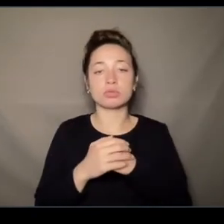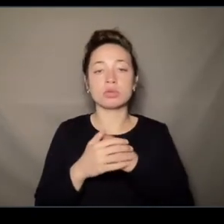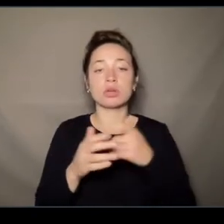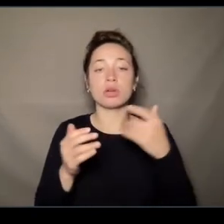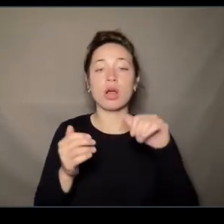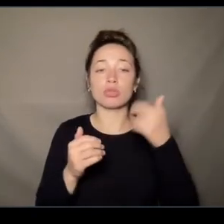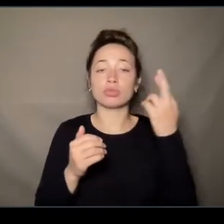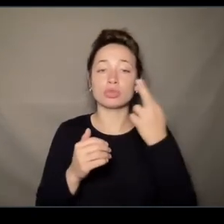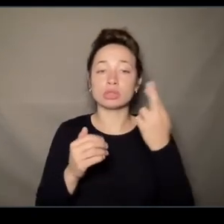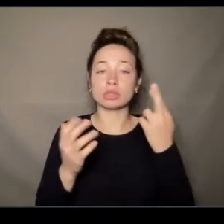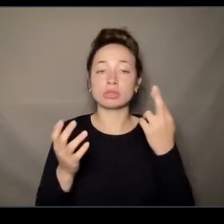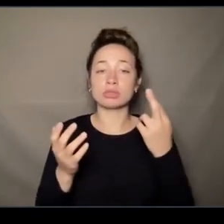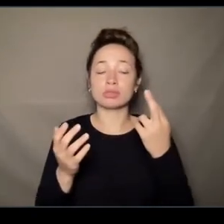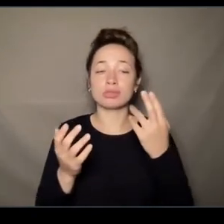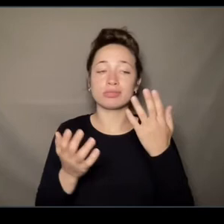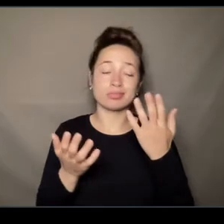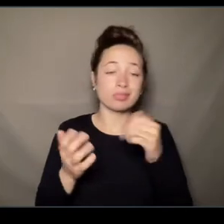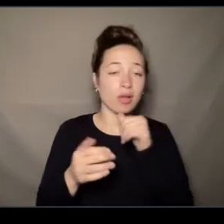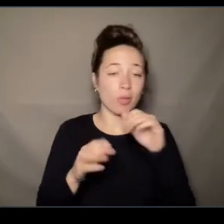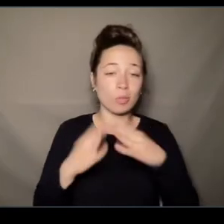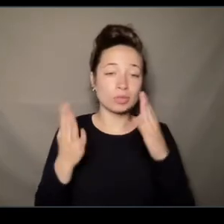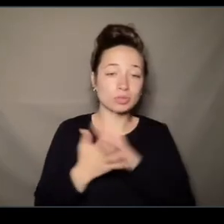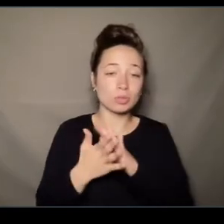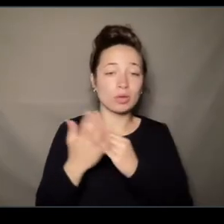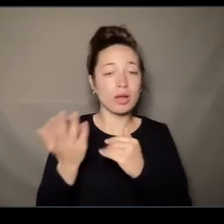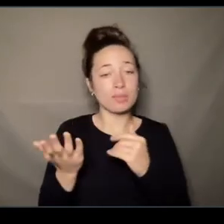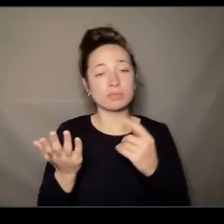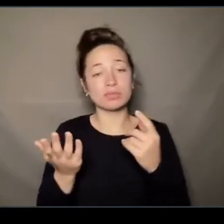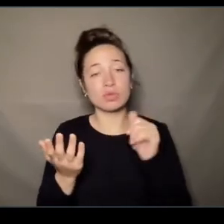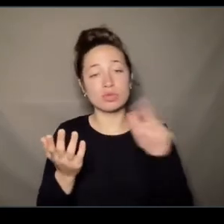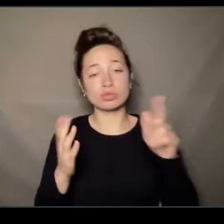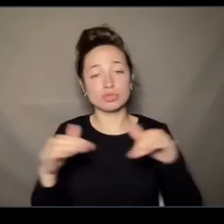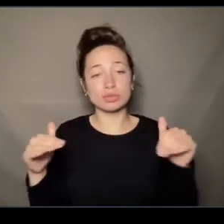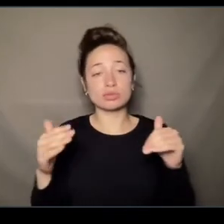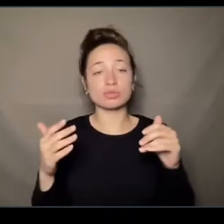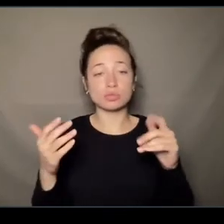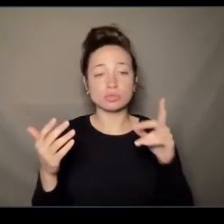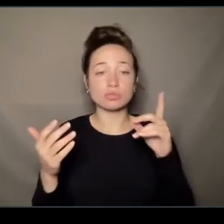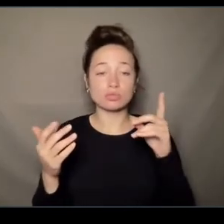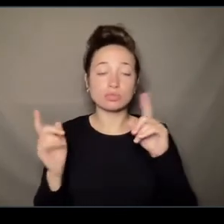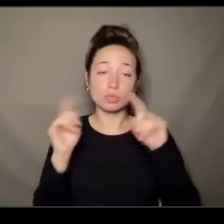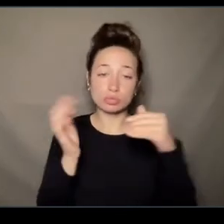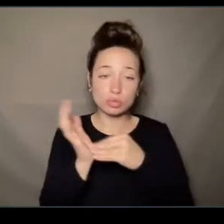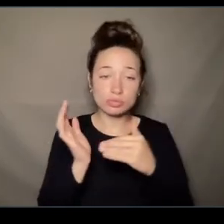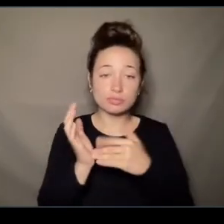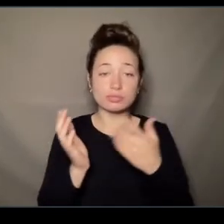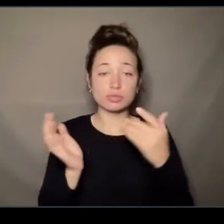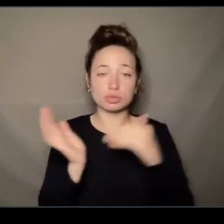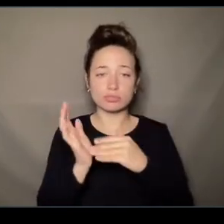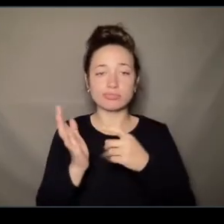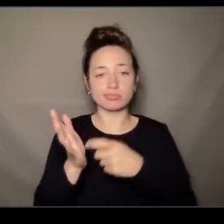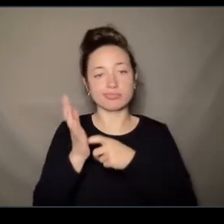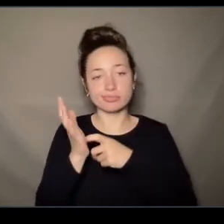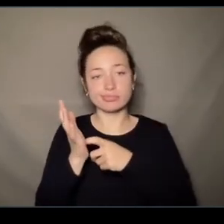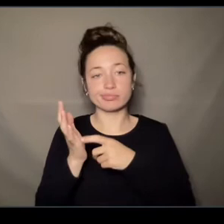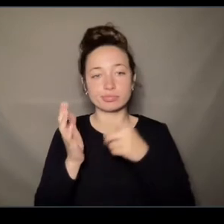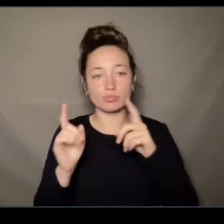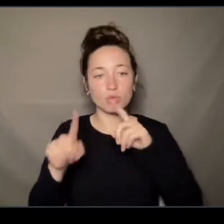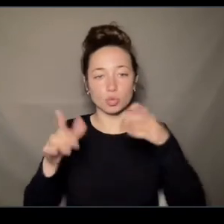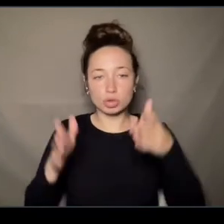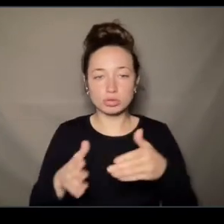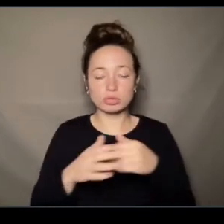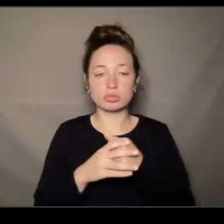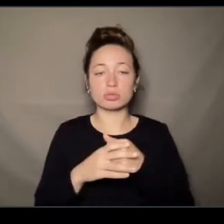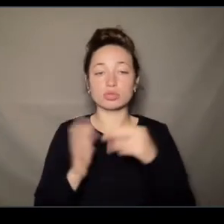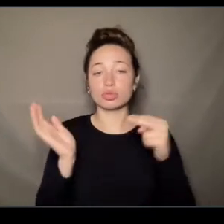reasons for not opening the schools. So all children do go to the doctor, right? Doctors are mandated reporters, so